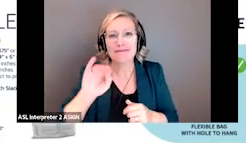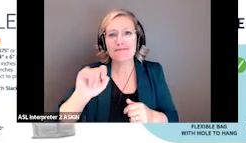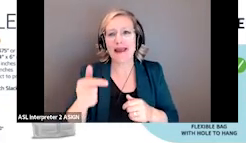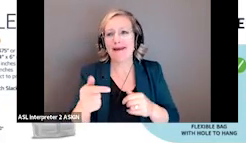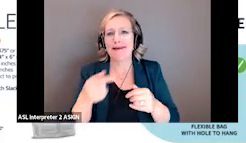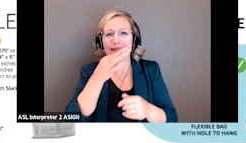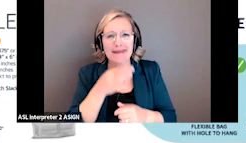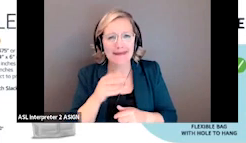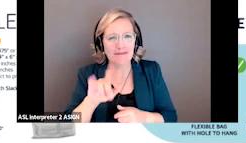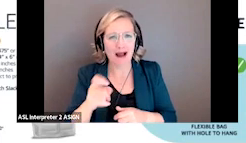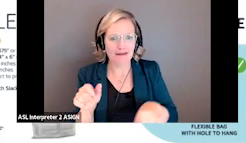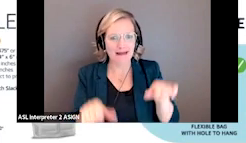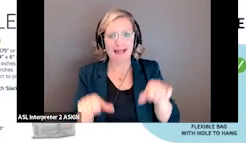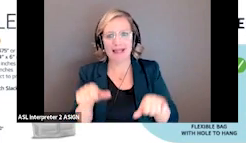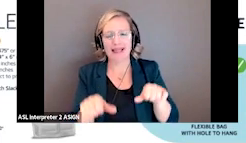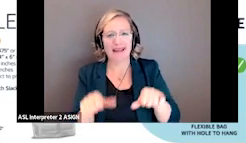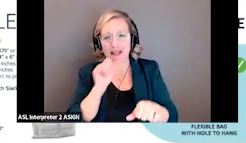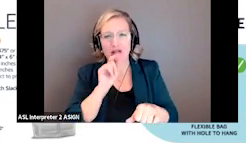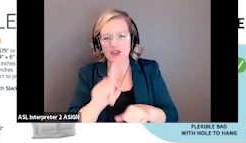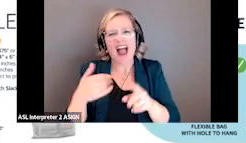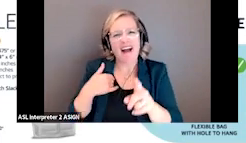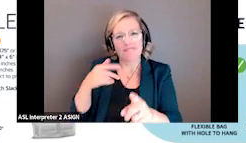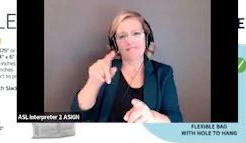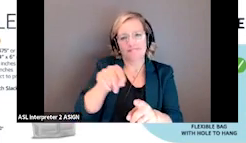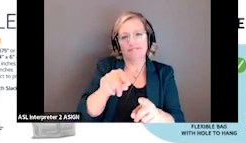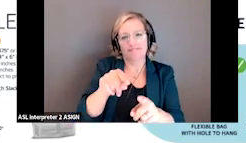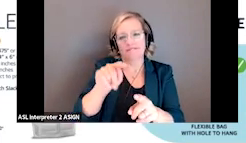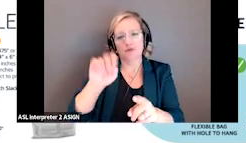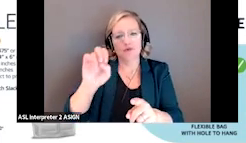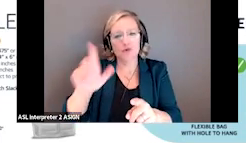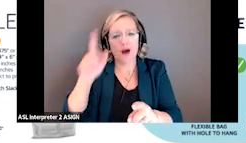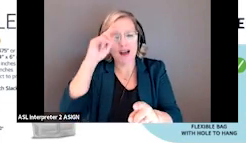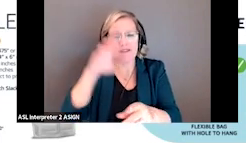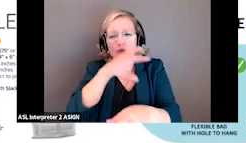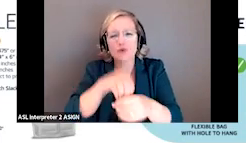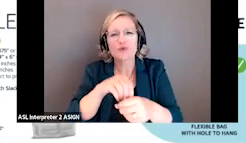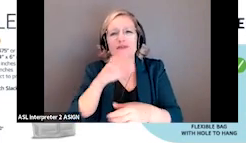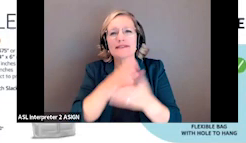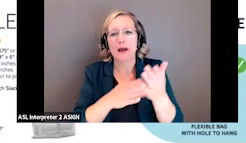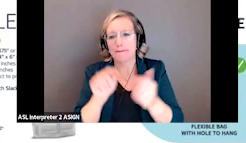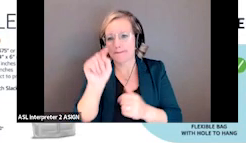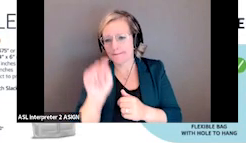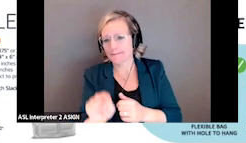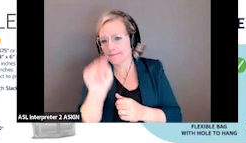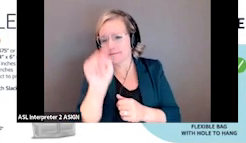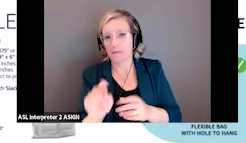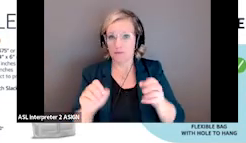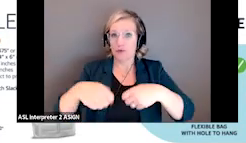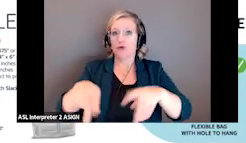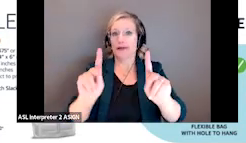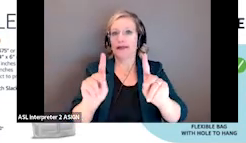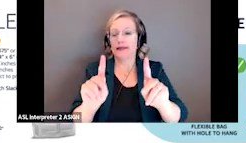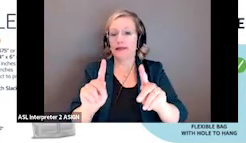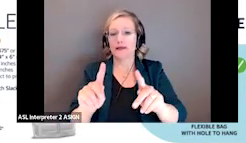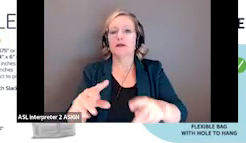questions about it, please reach out and we'll try to help. I've included here some of the packaging that is allowed as part of